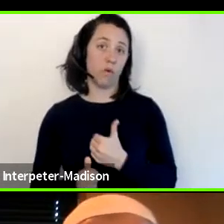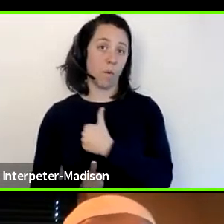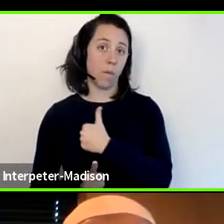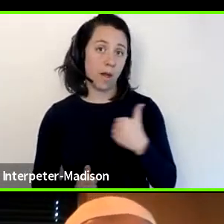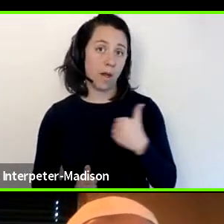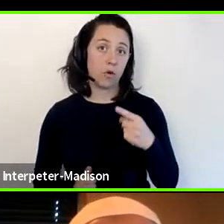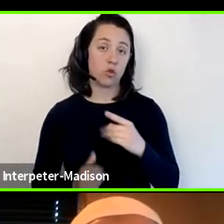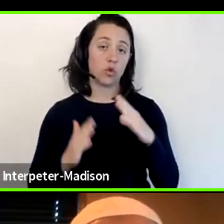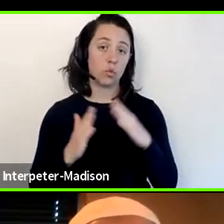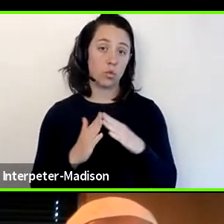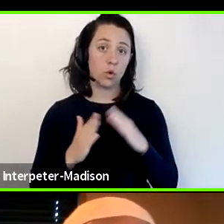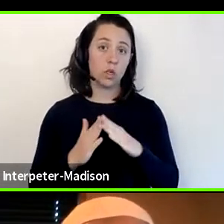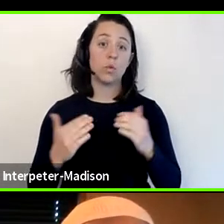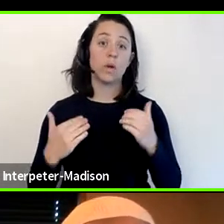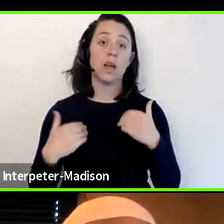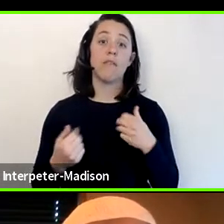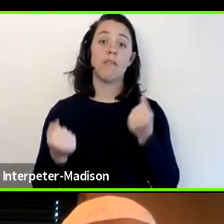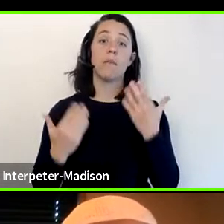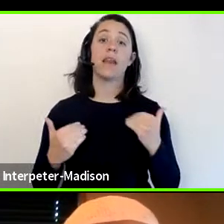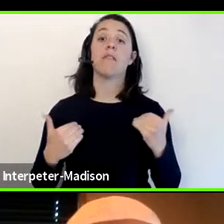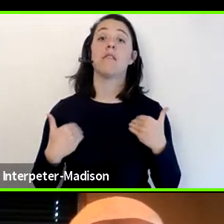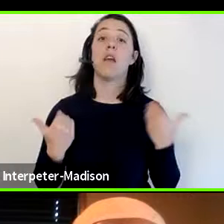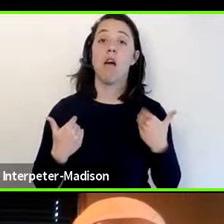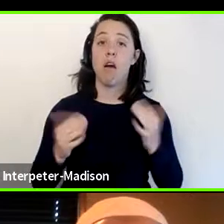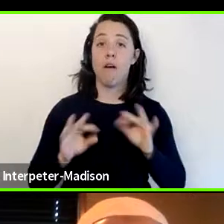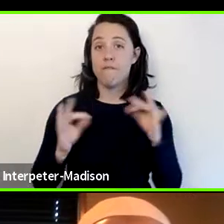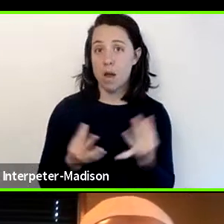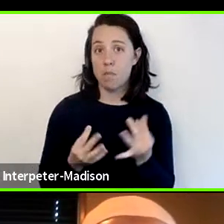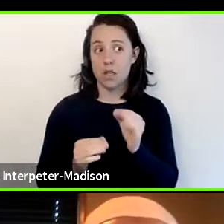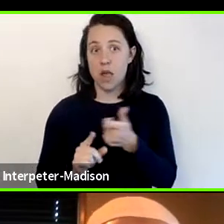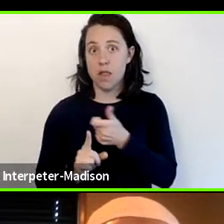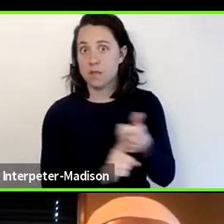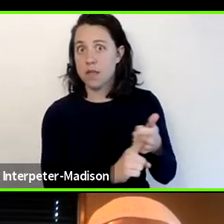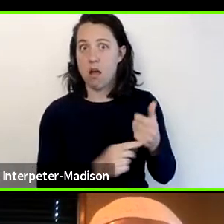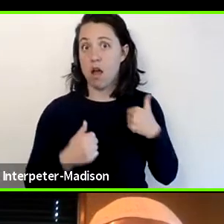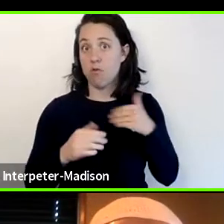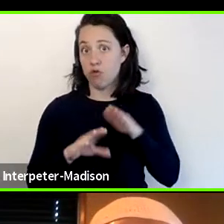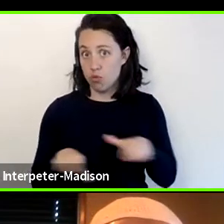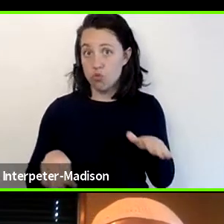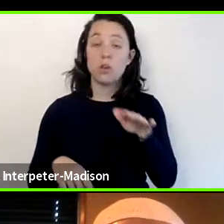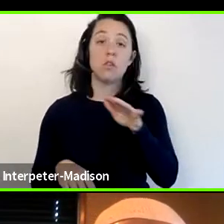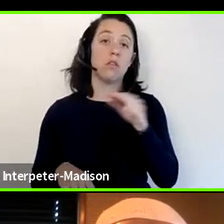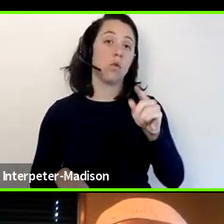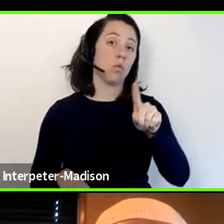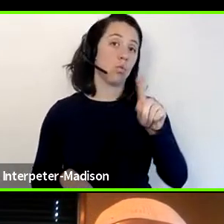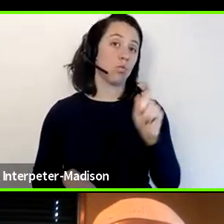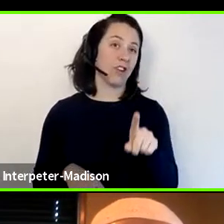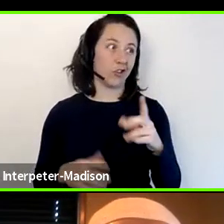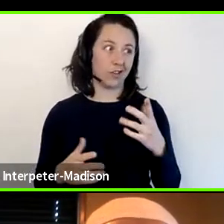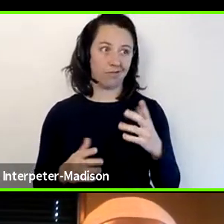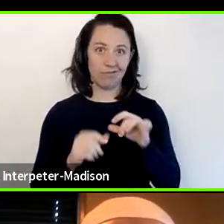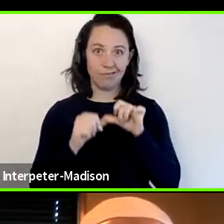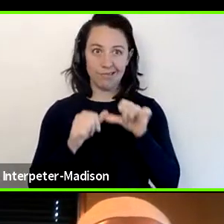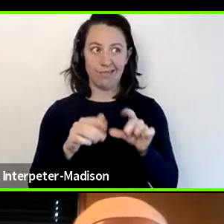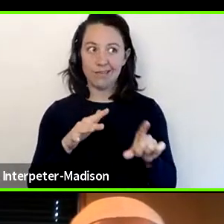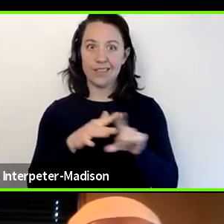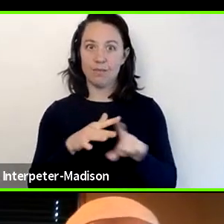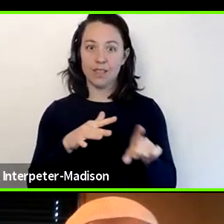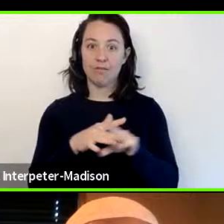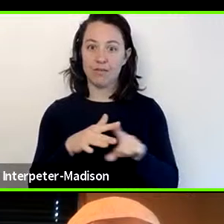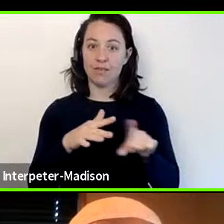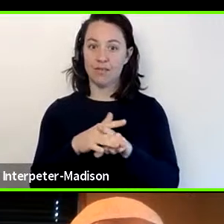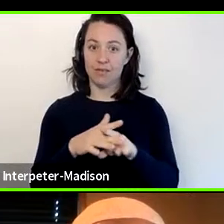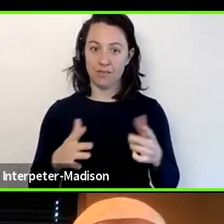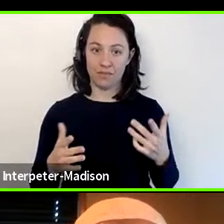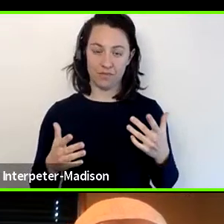have many young families and they have children. And the question kept coming up whether they would allow